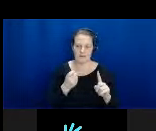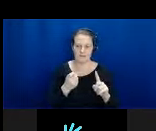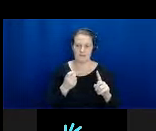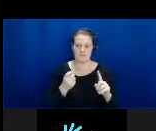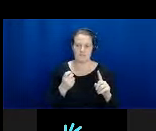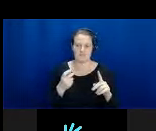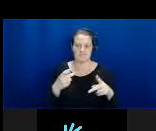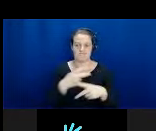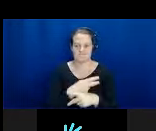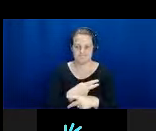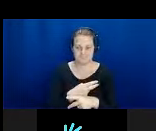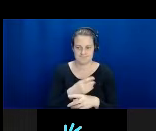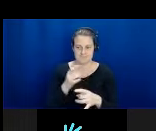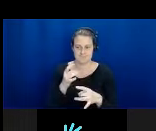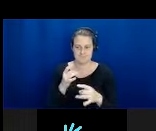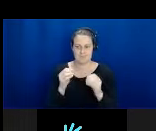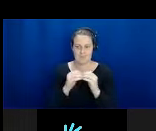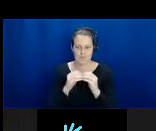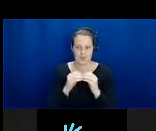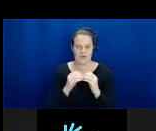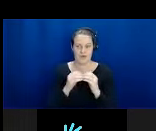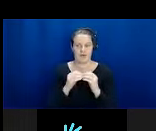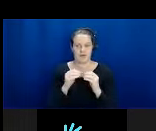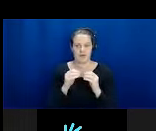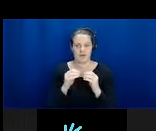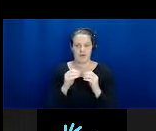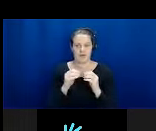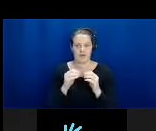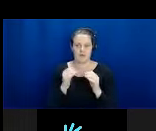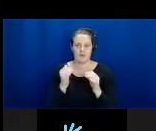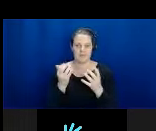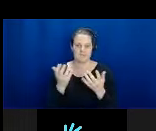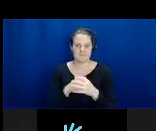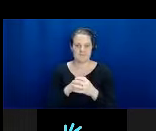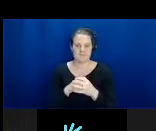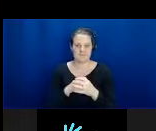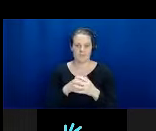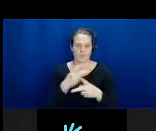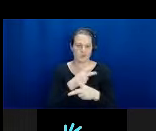vision at the rate that they would otherwise.